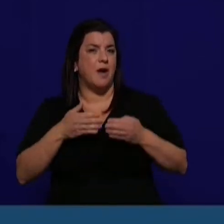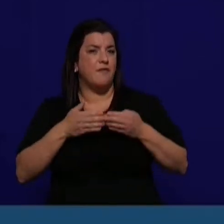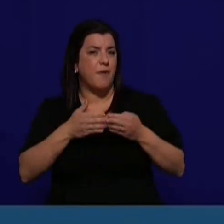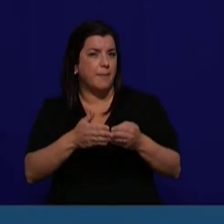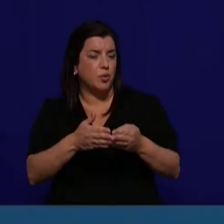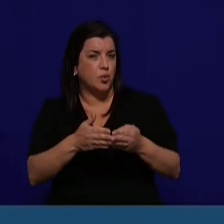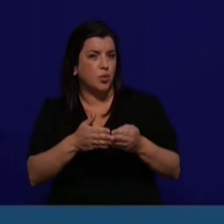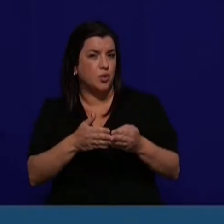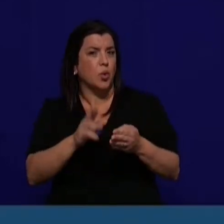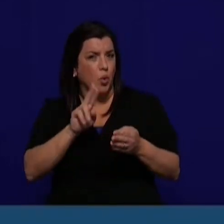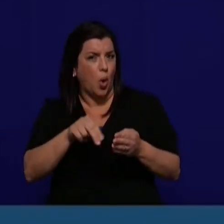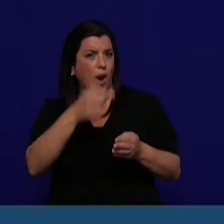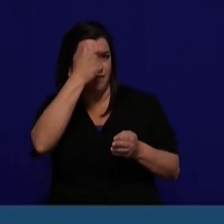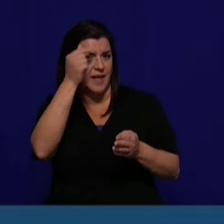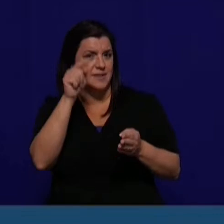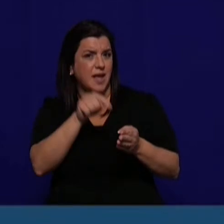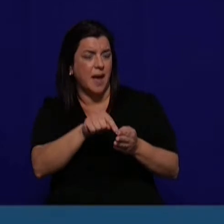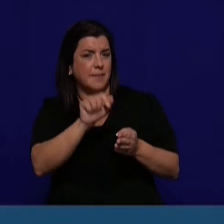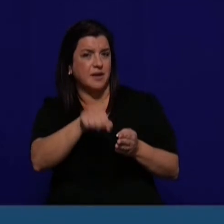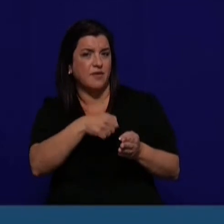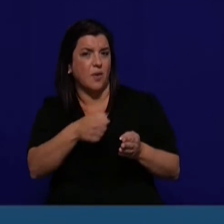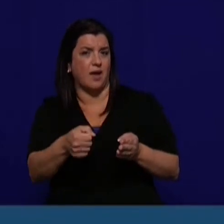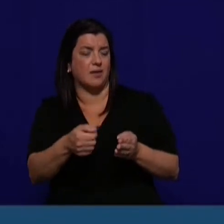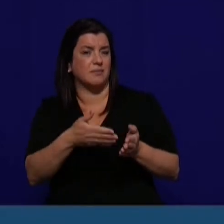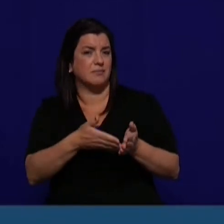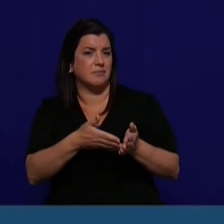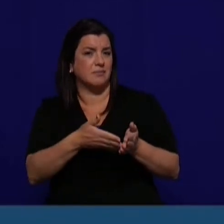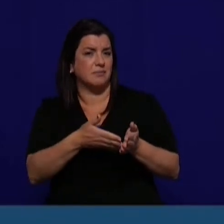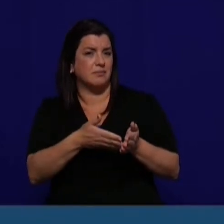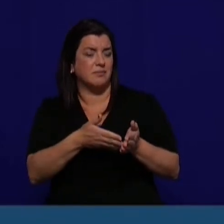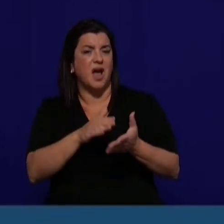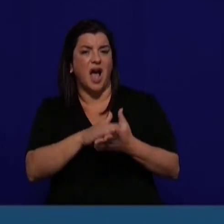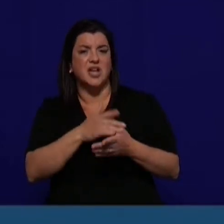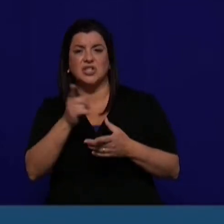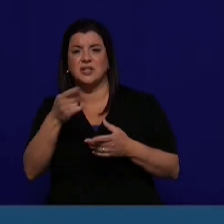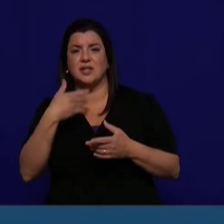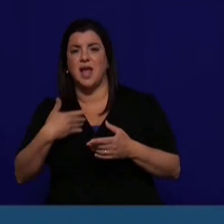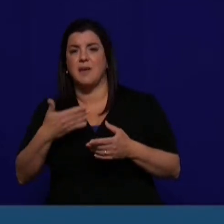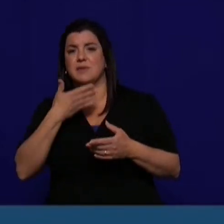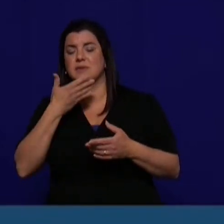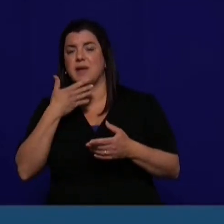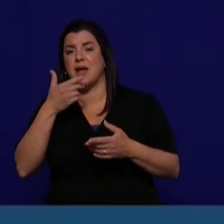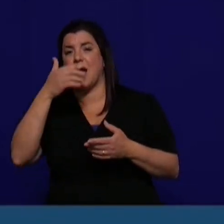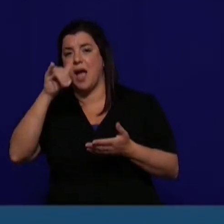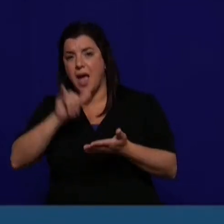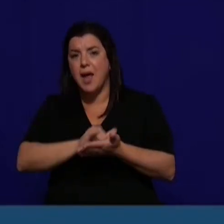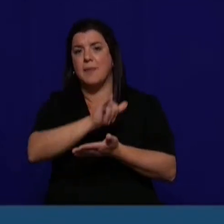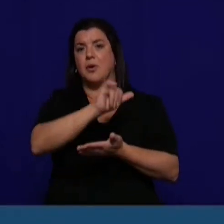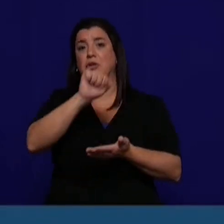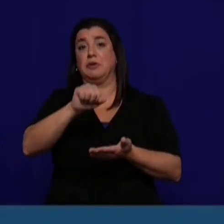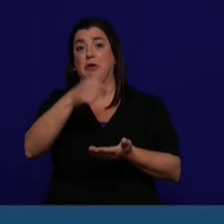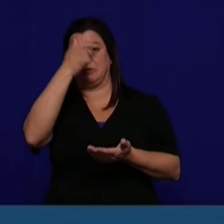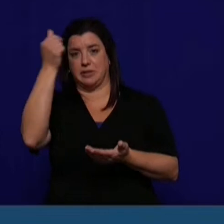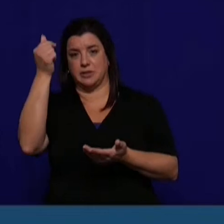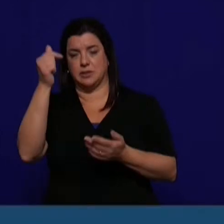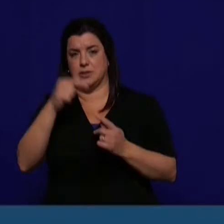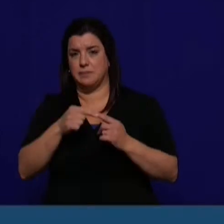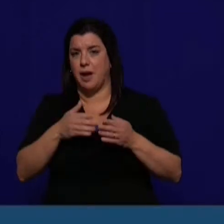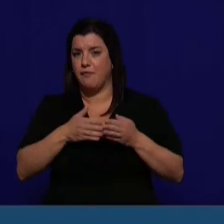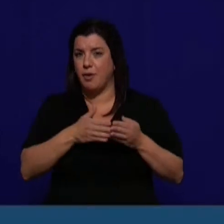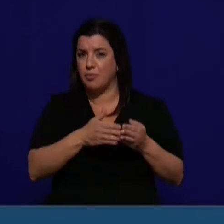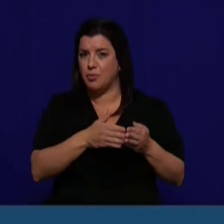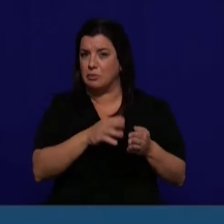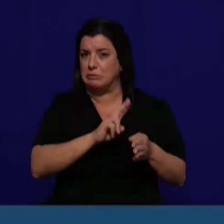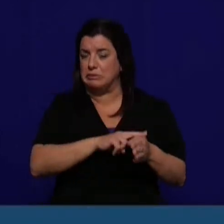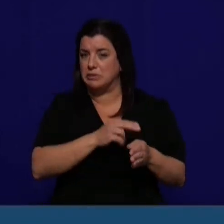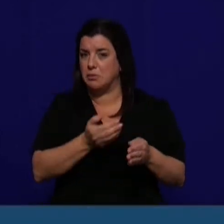there? And has anyone tested positive? And also, airport authorities are calling for an application where all the health documents will be uploaded